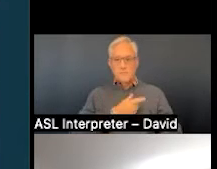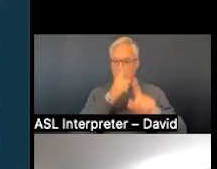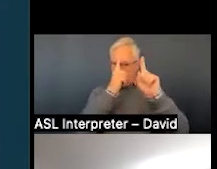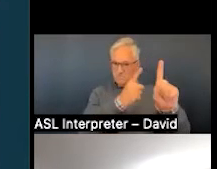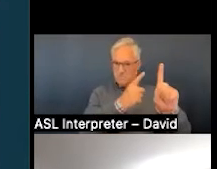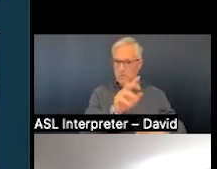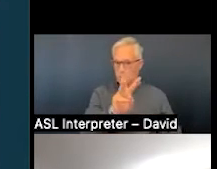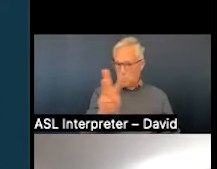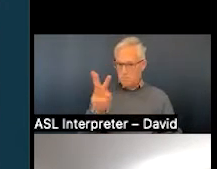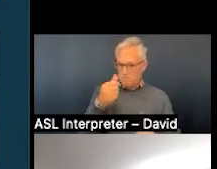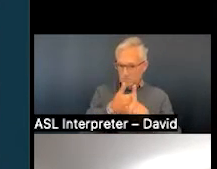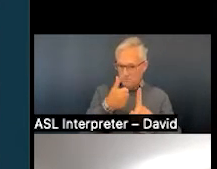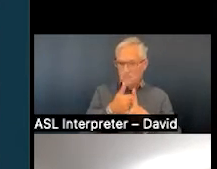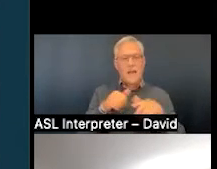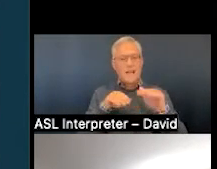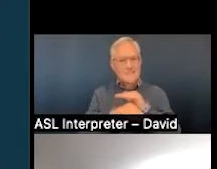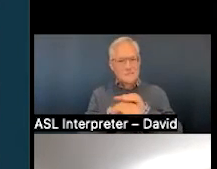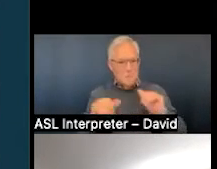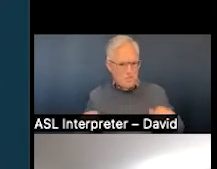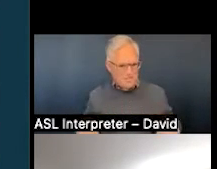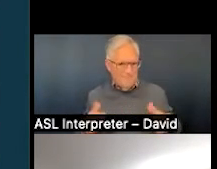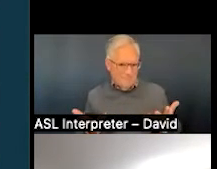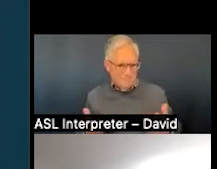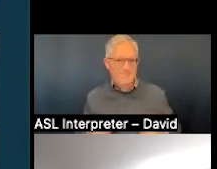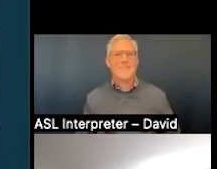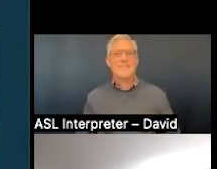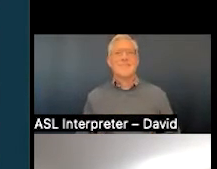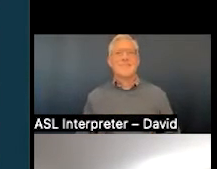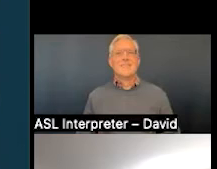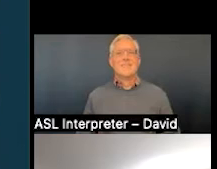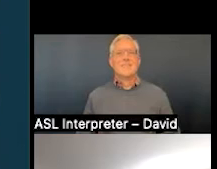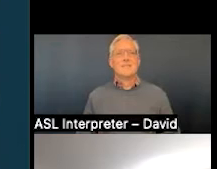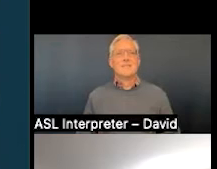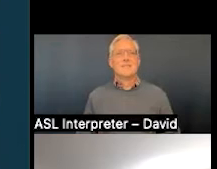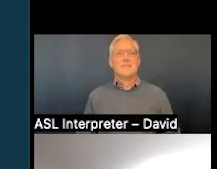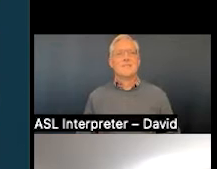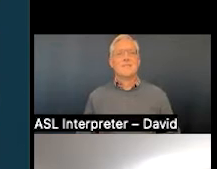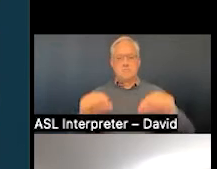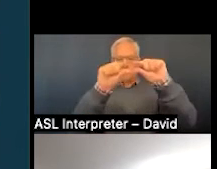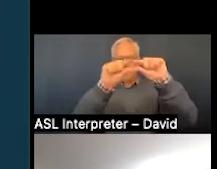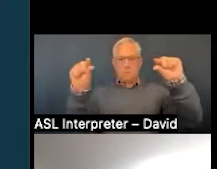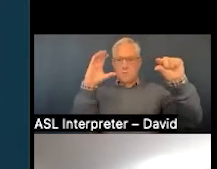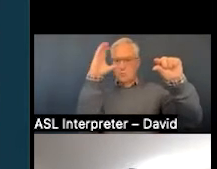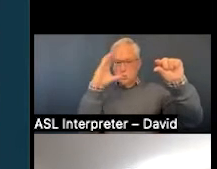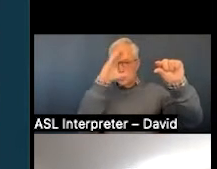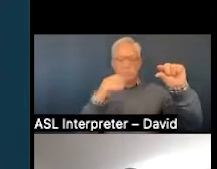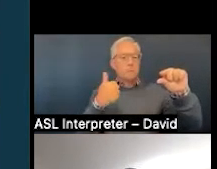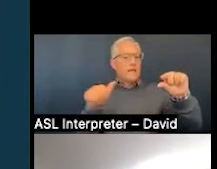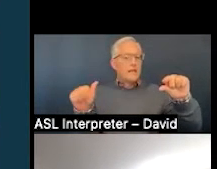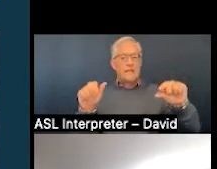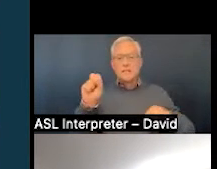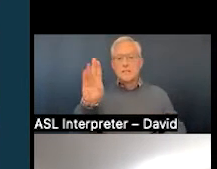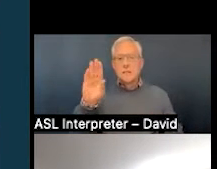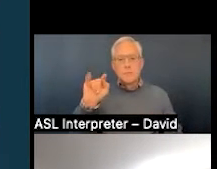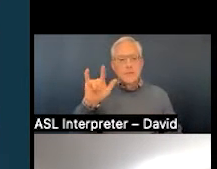possible. But you can see here, this is what it looks like. So basically, you can search for any subtitle file, any film really